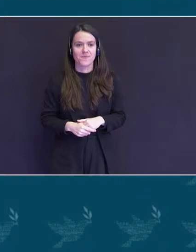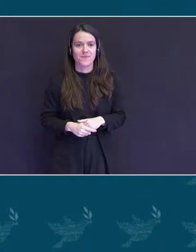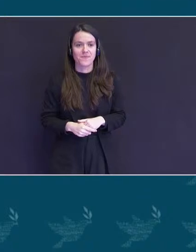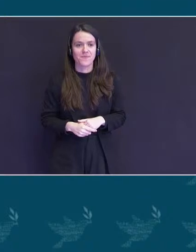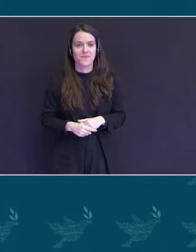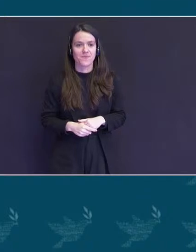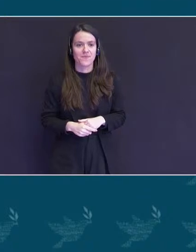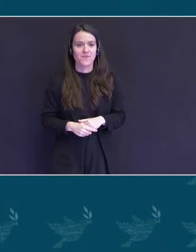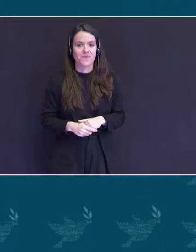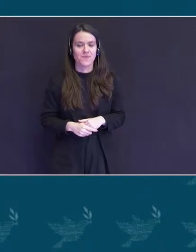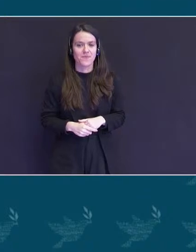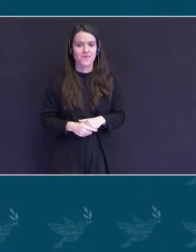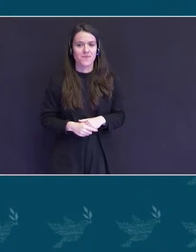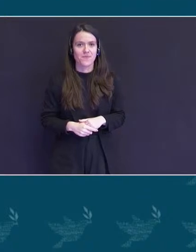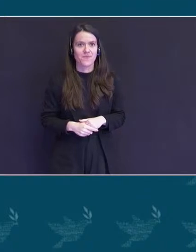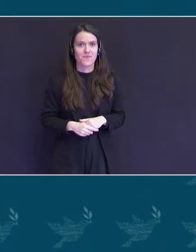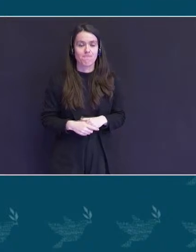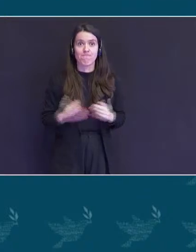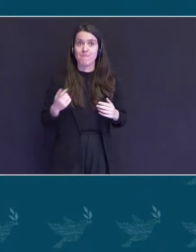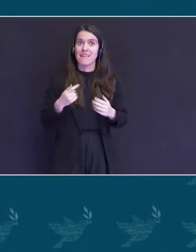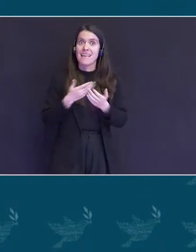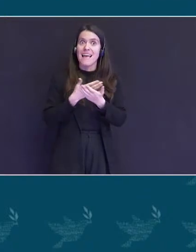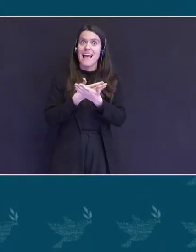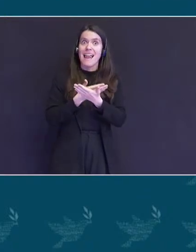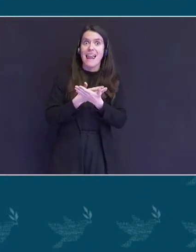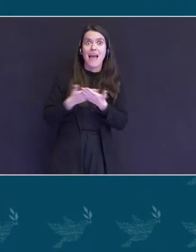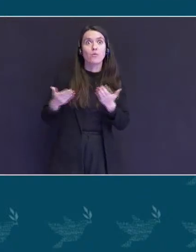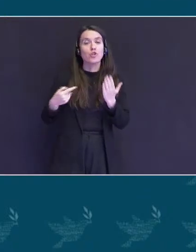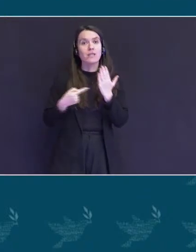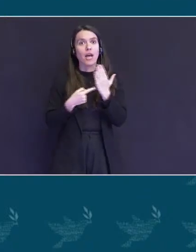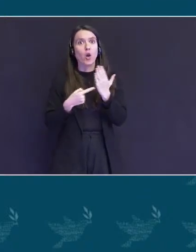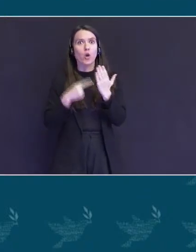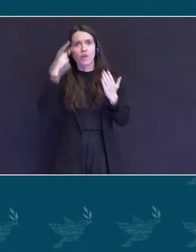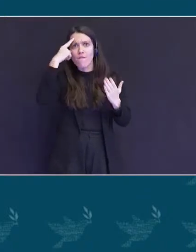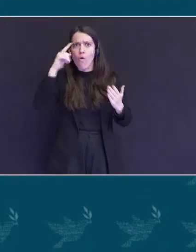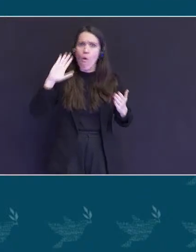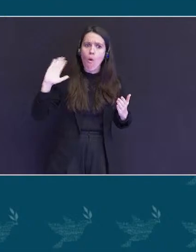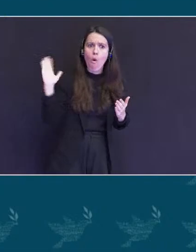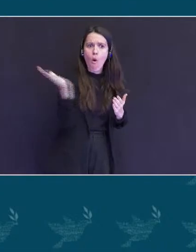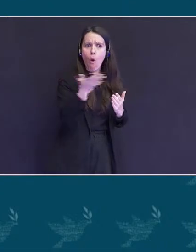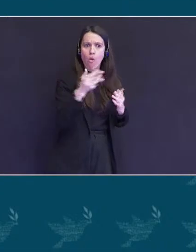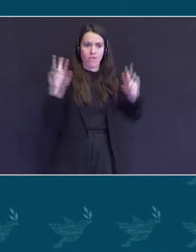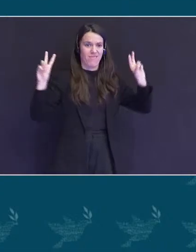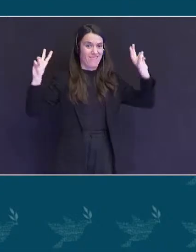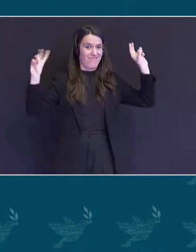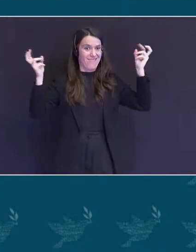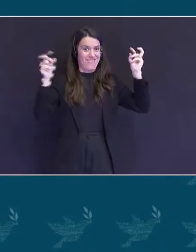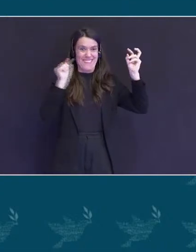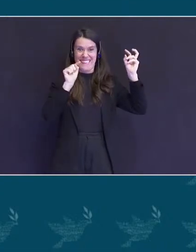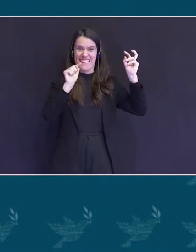initiatives like language technologies for all contribute to bridging these gaps?